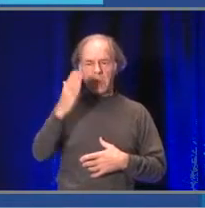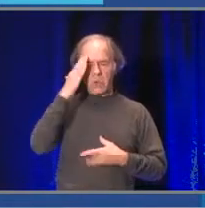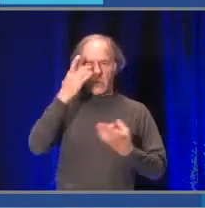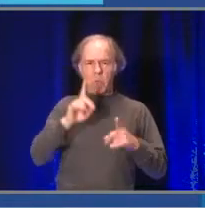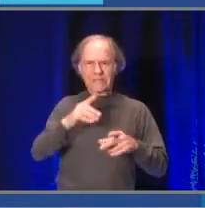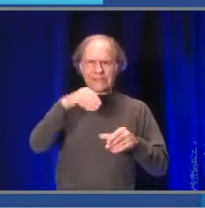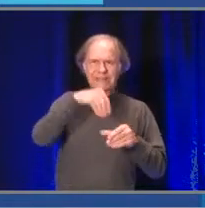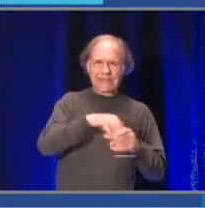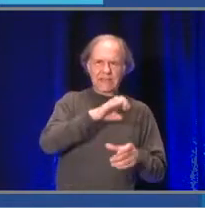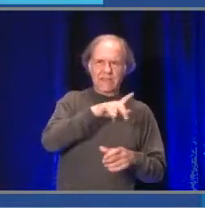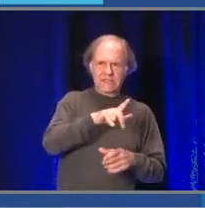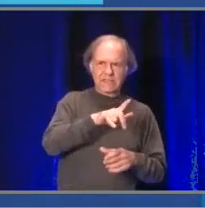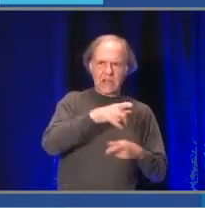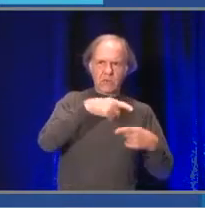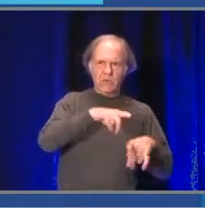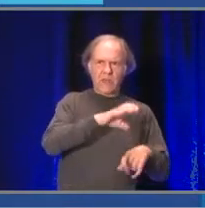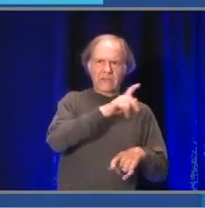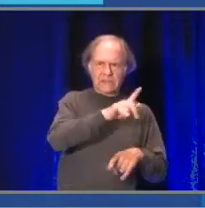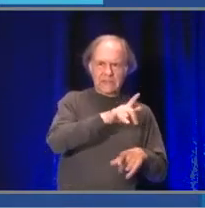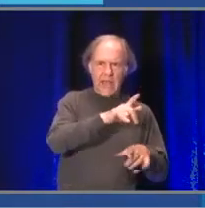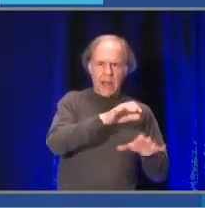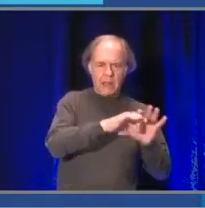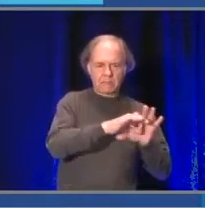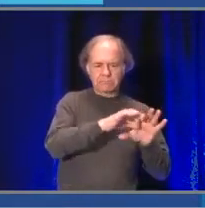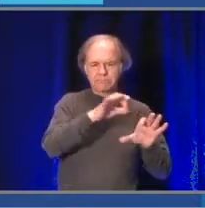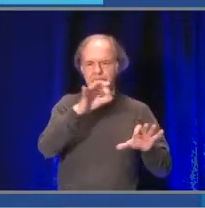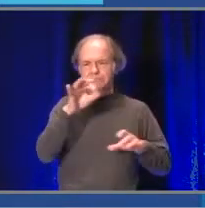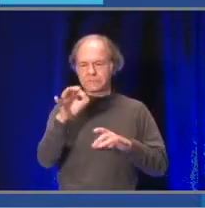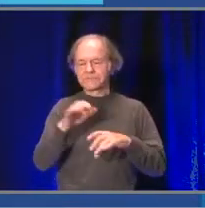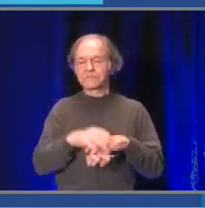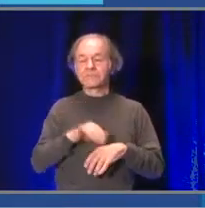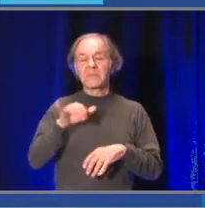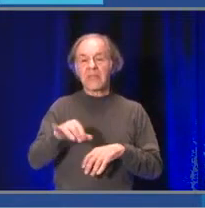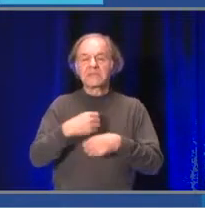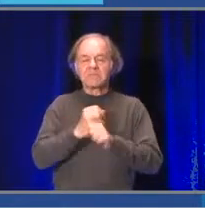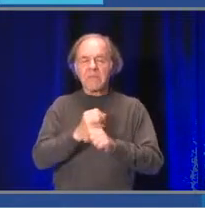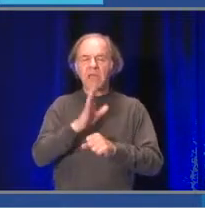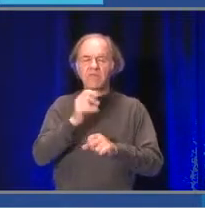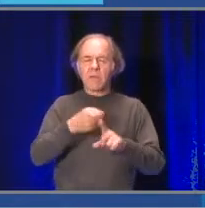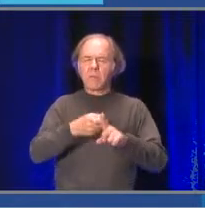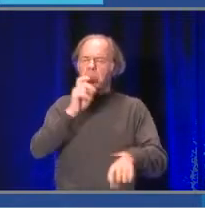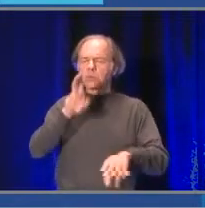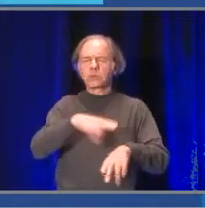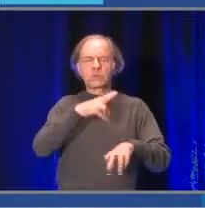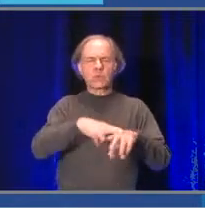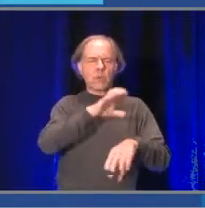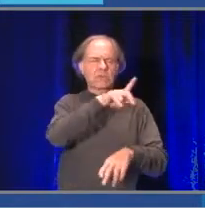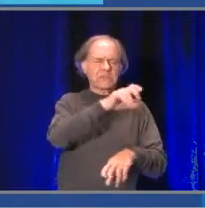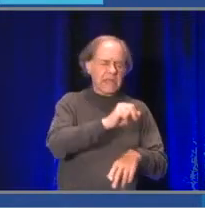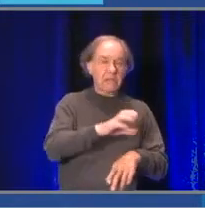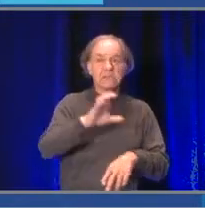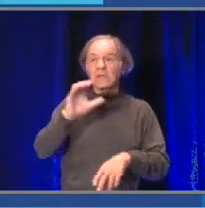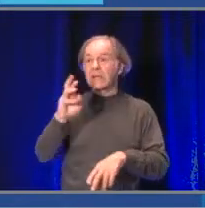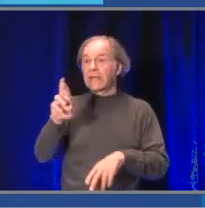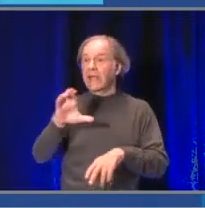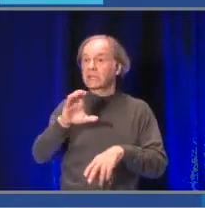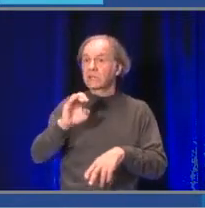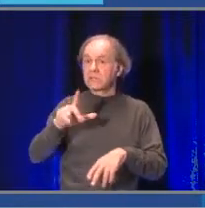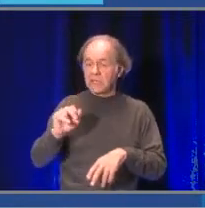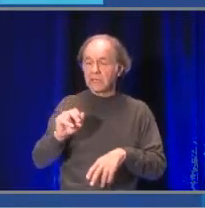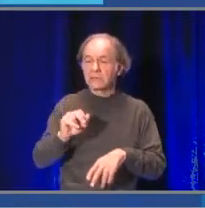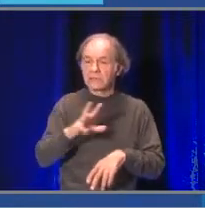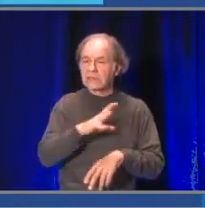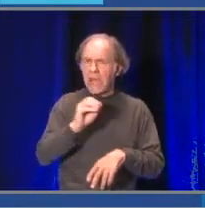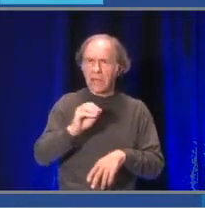in the cell at the time it was released. Exosomes are produced by most cells, normal cells, cancer cells, and most of the cells of the